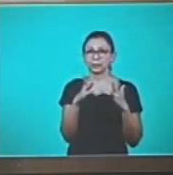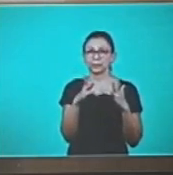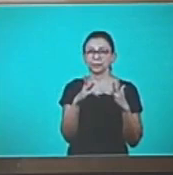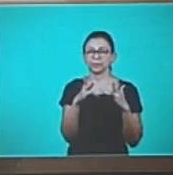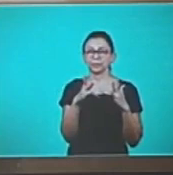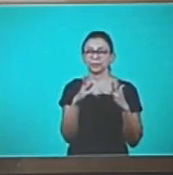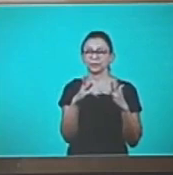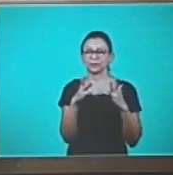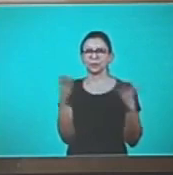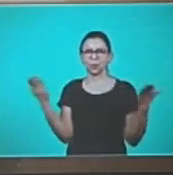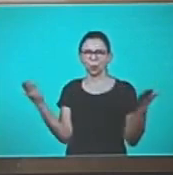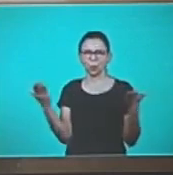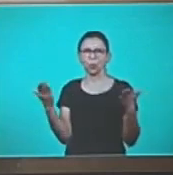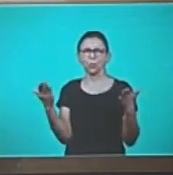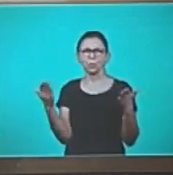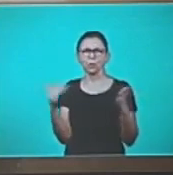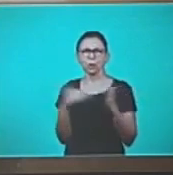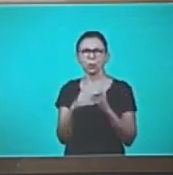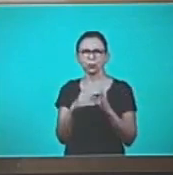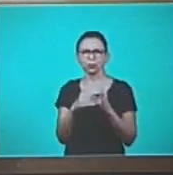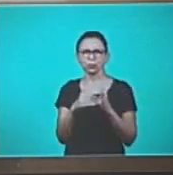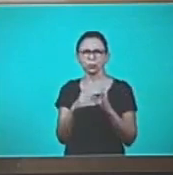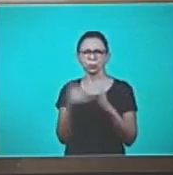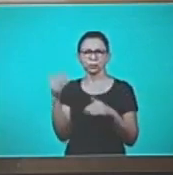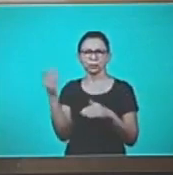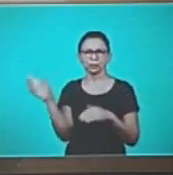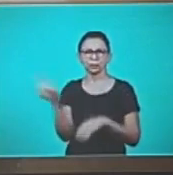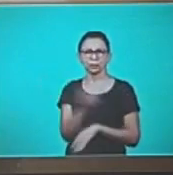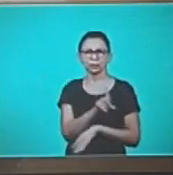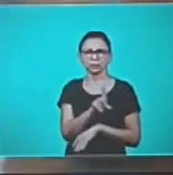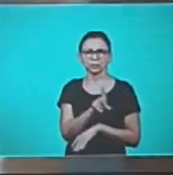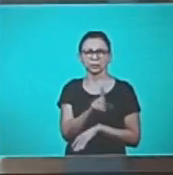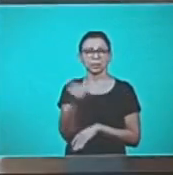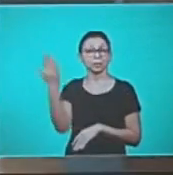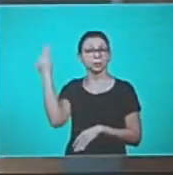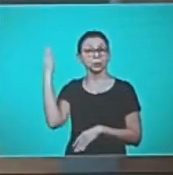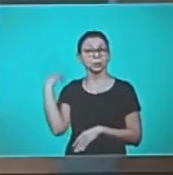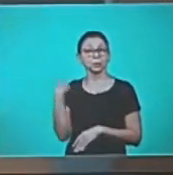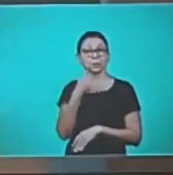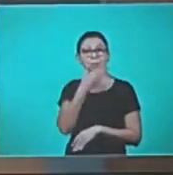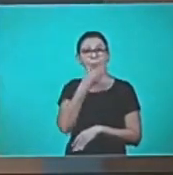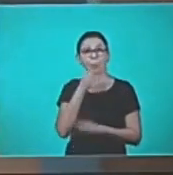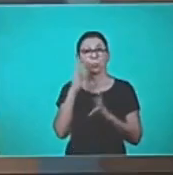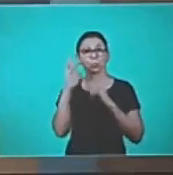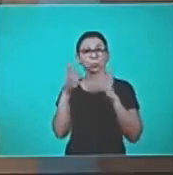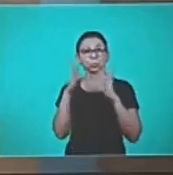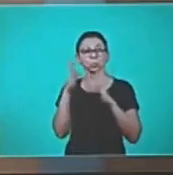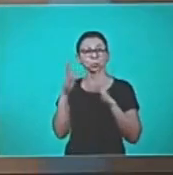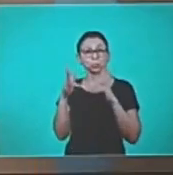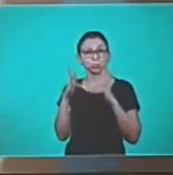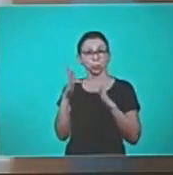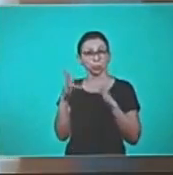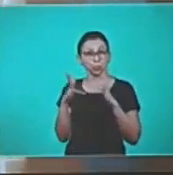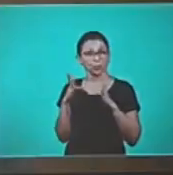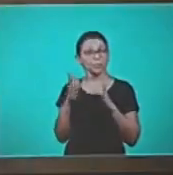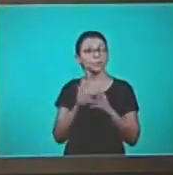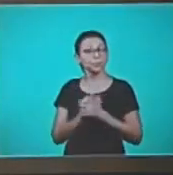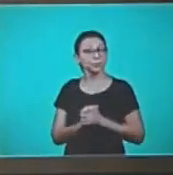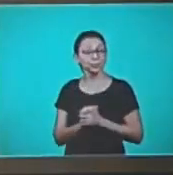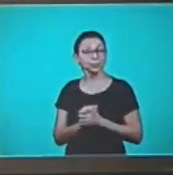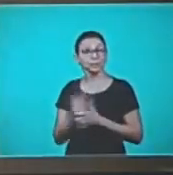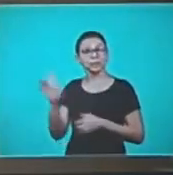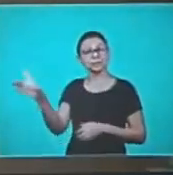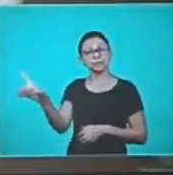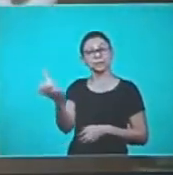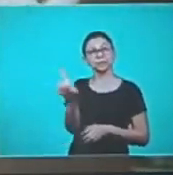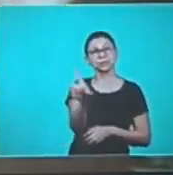Today, the bride comes for last, but in the past, the groom came for last. So everybody would come to the